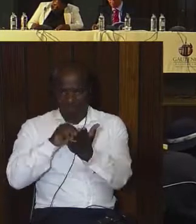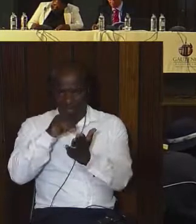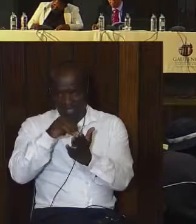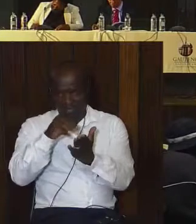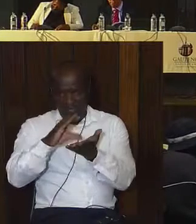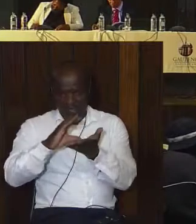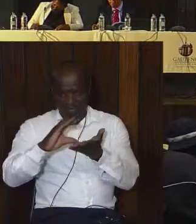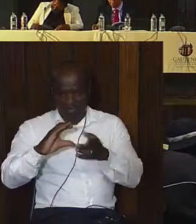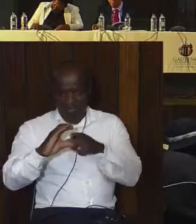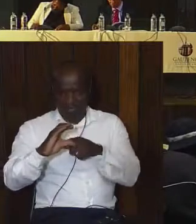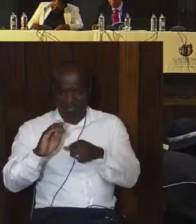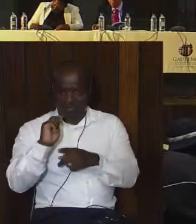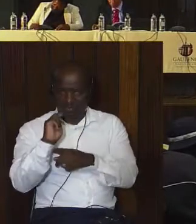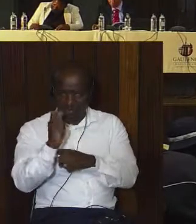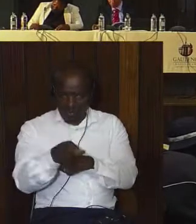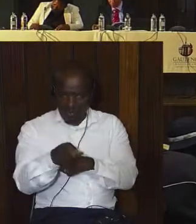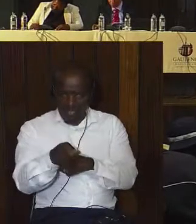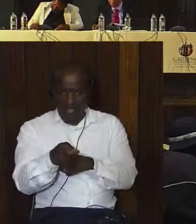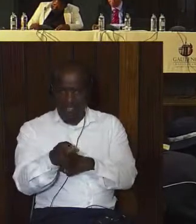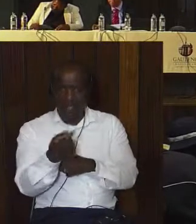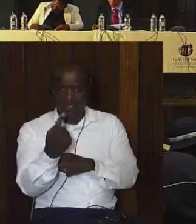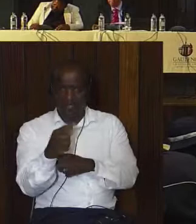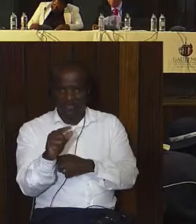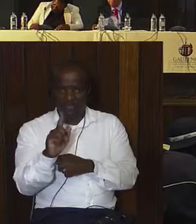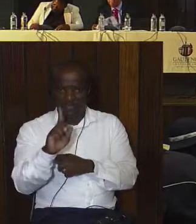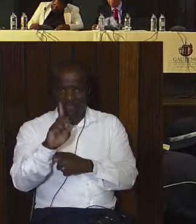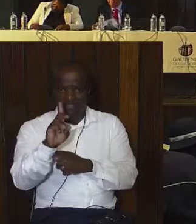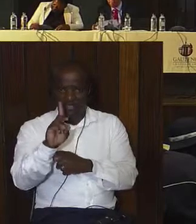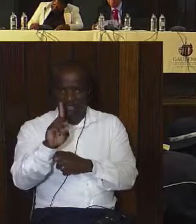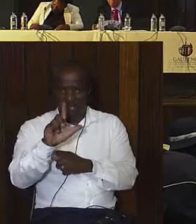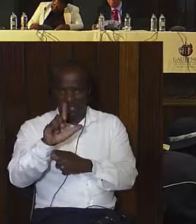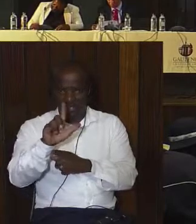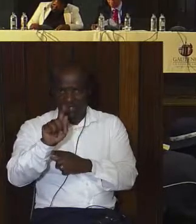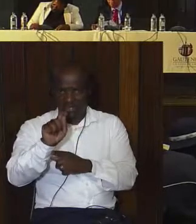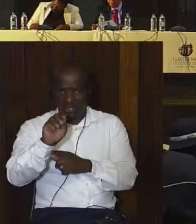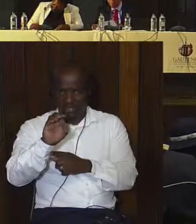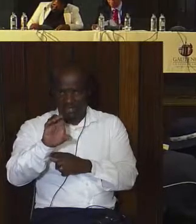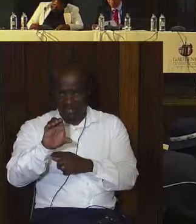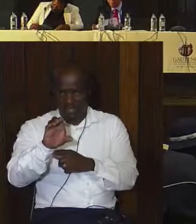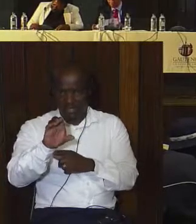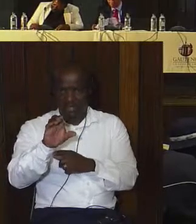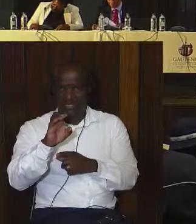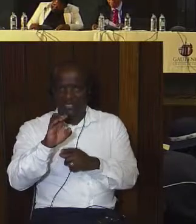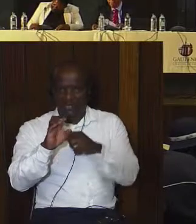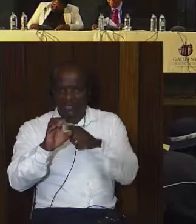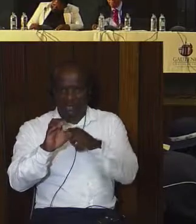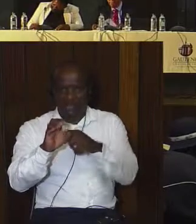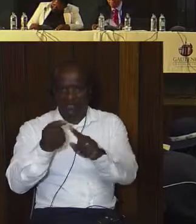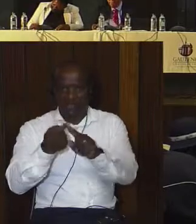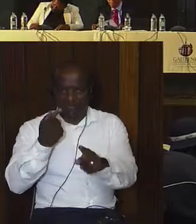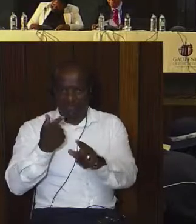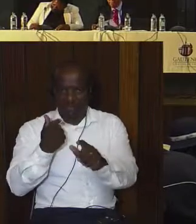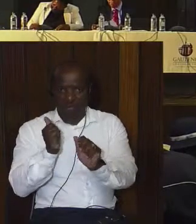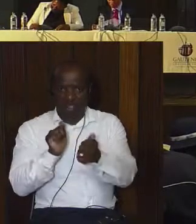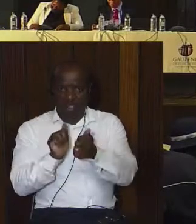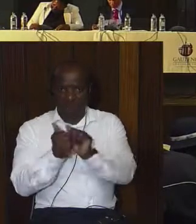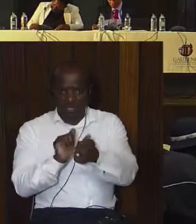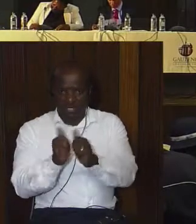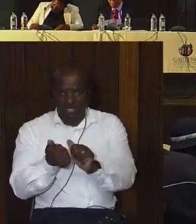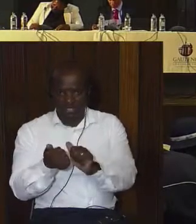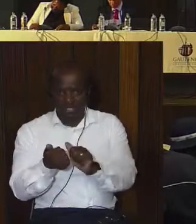as a pilot for the DLTC, it's taken from operations, so it had no